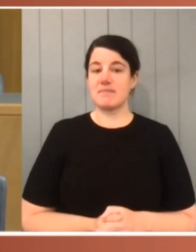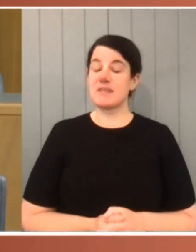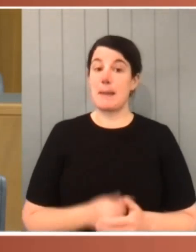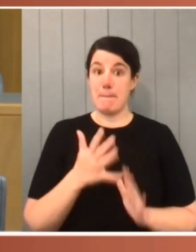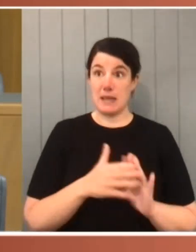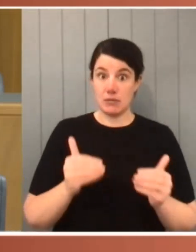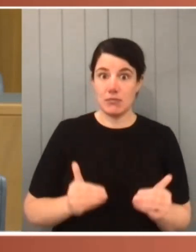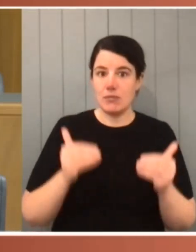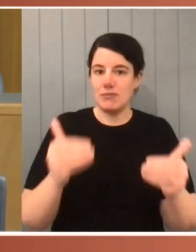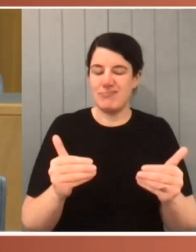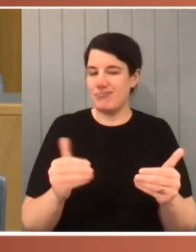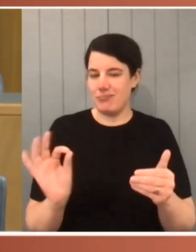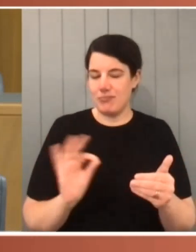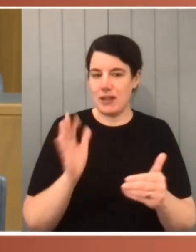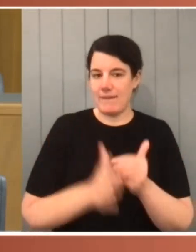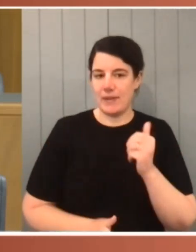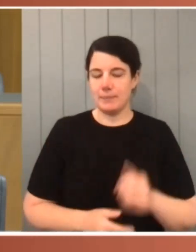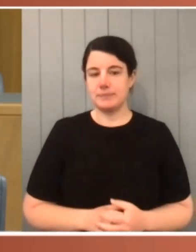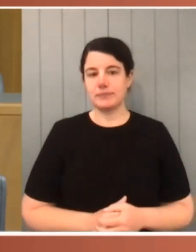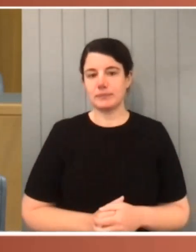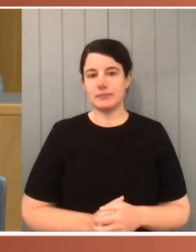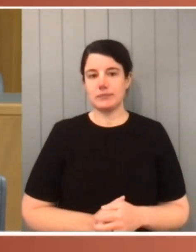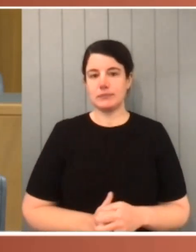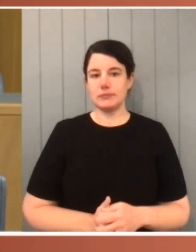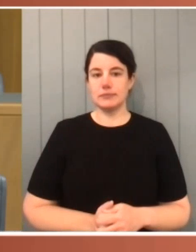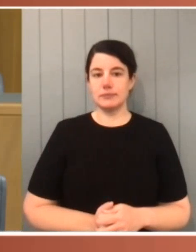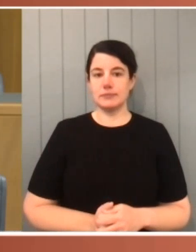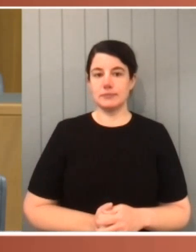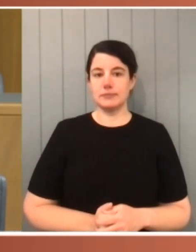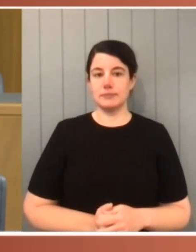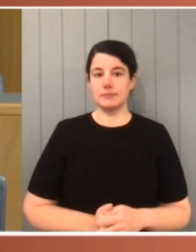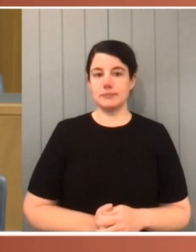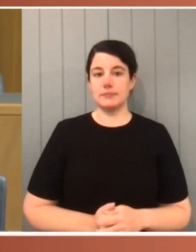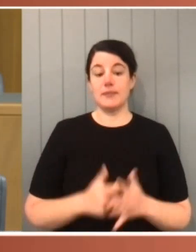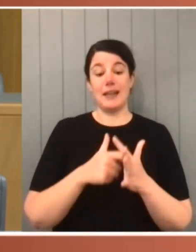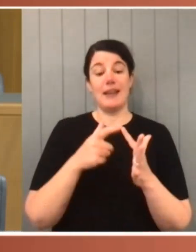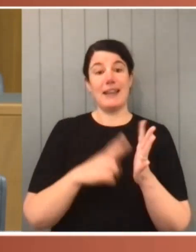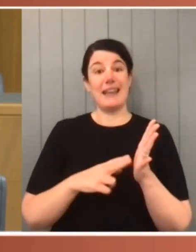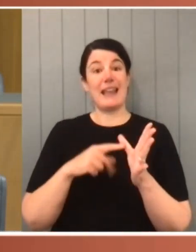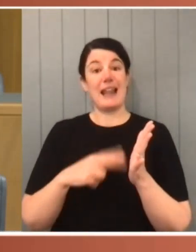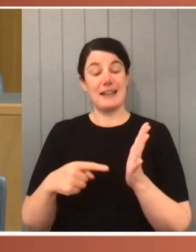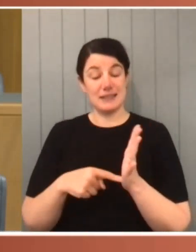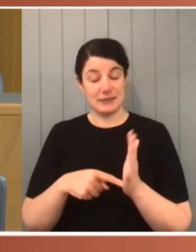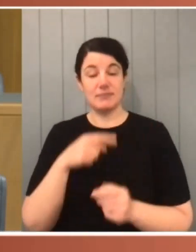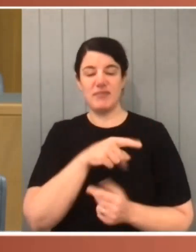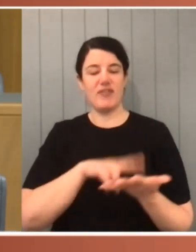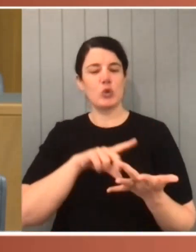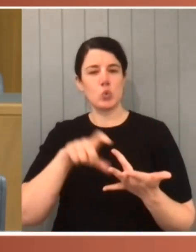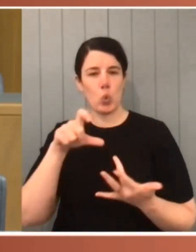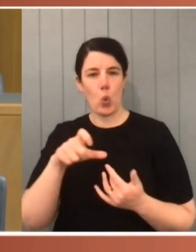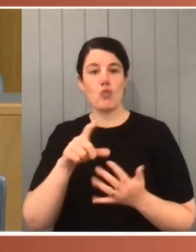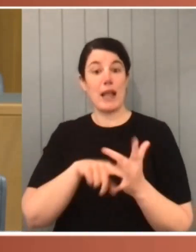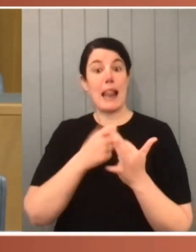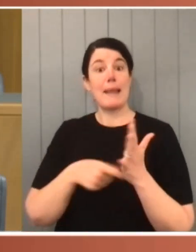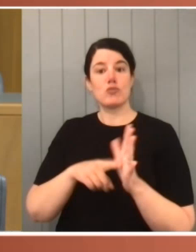day again. Later that year, Kennett, the Victorian Liberal opposition leader, who was on the verge of